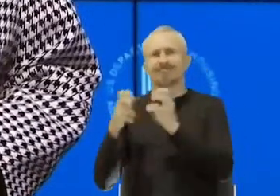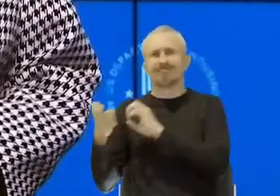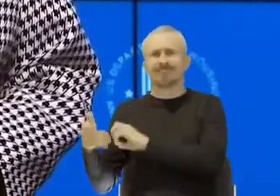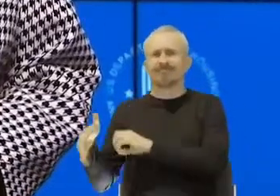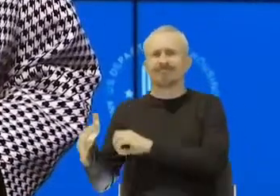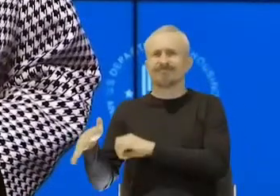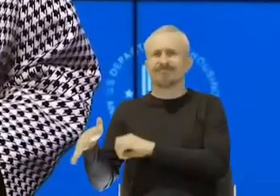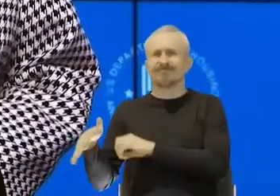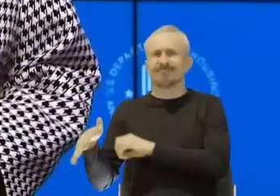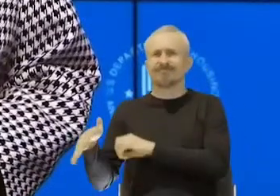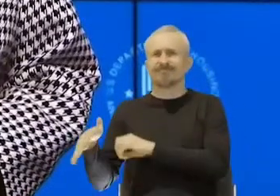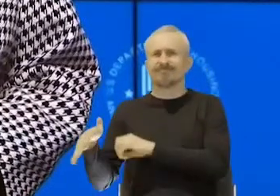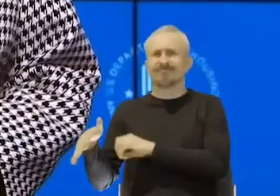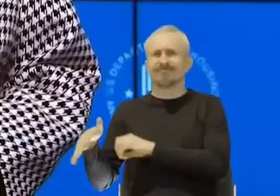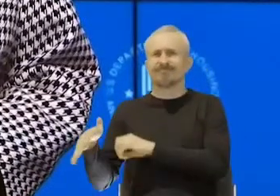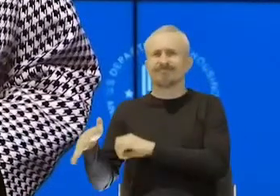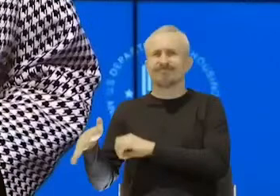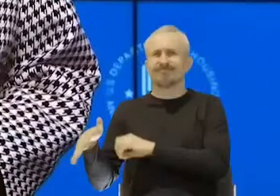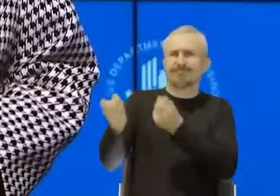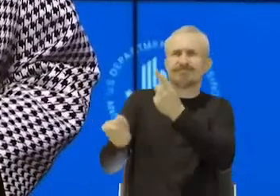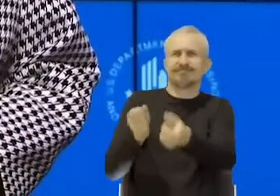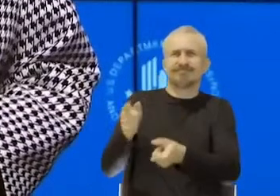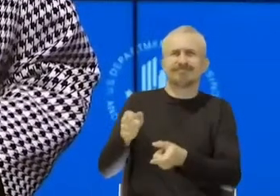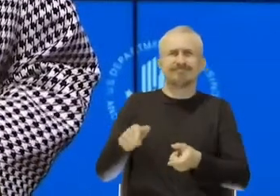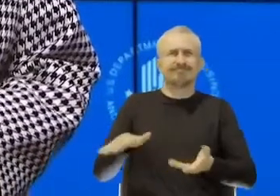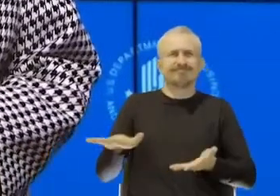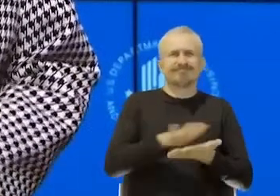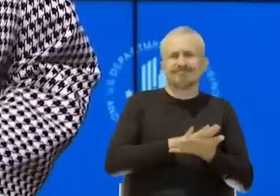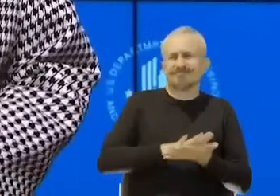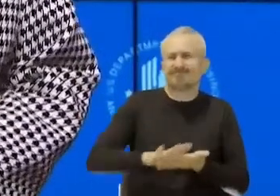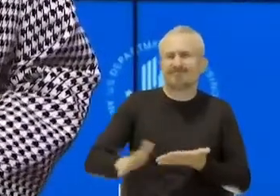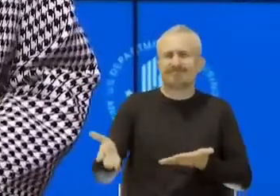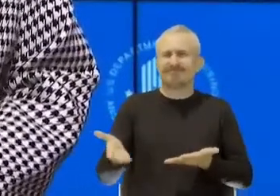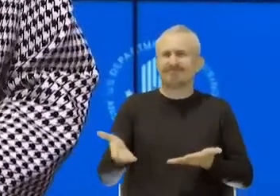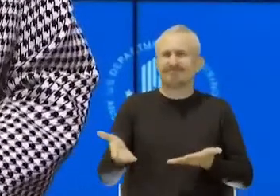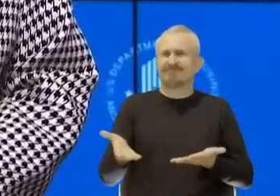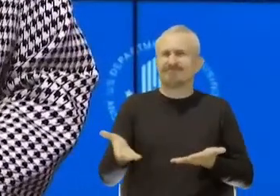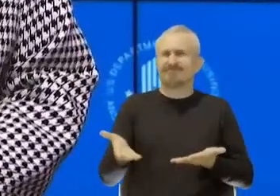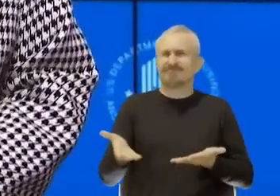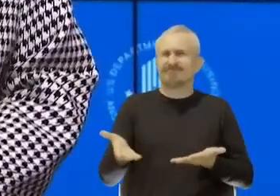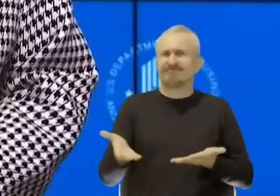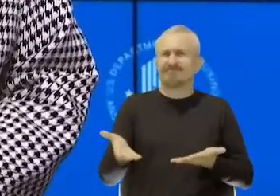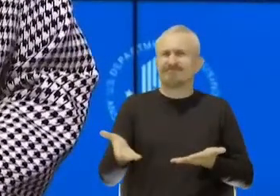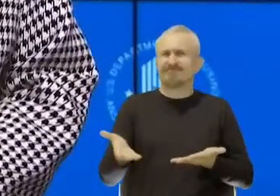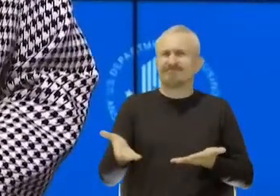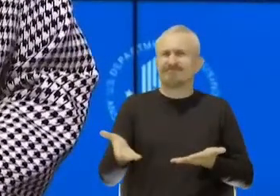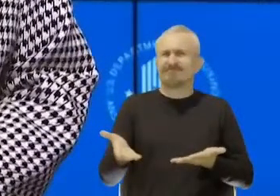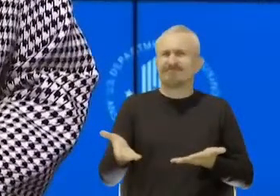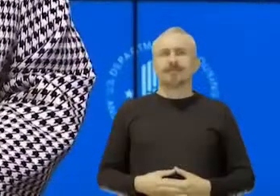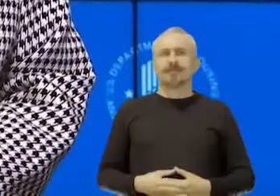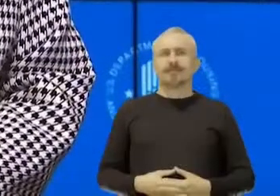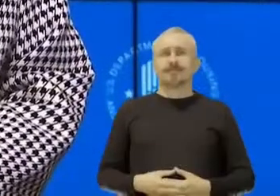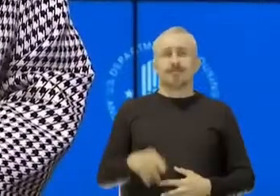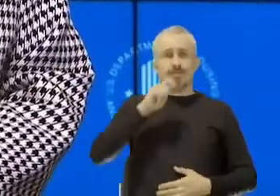water resources. Beyond Ukraine's borders, Russia's war has triggered a global food security, energy,